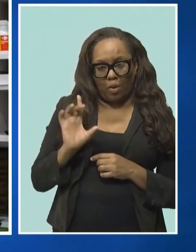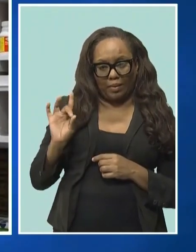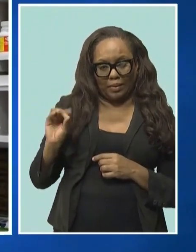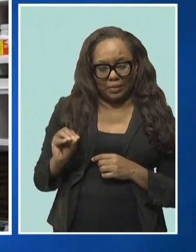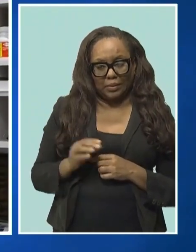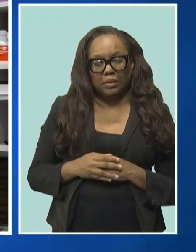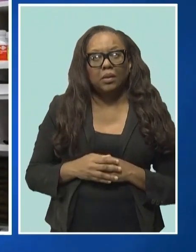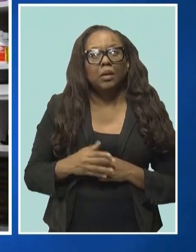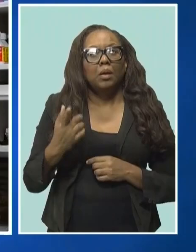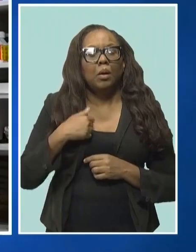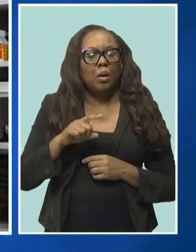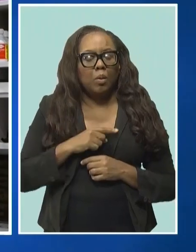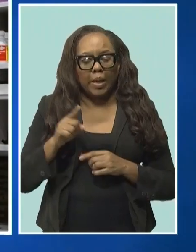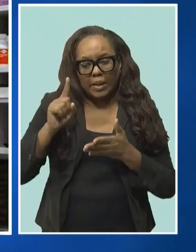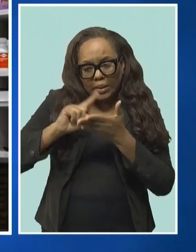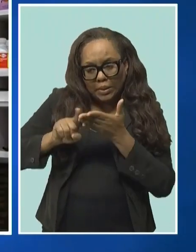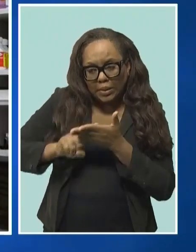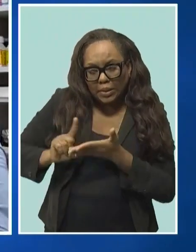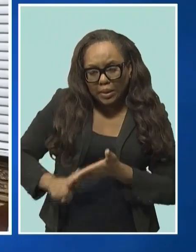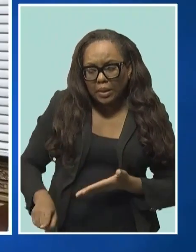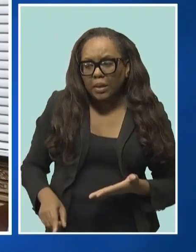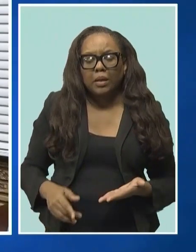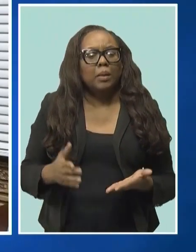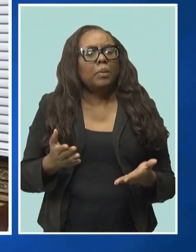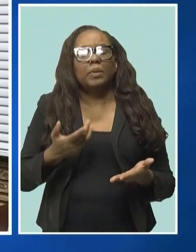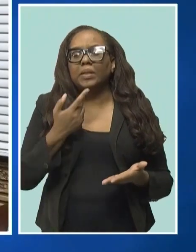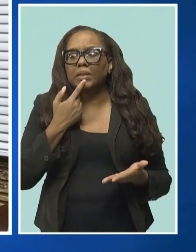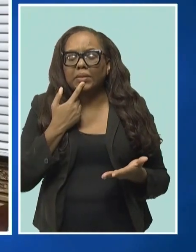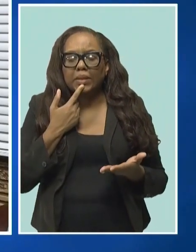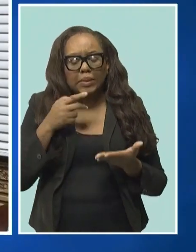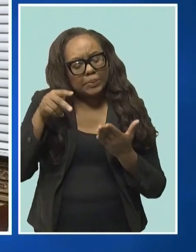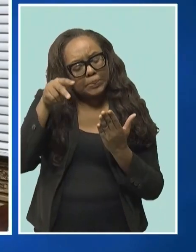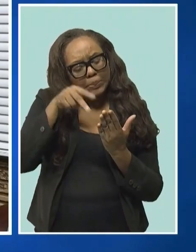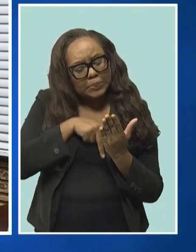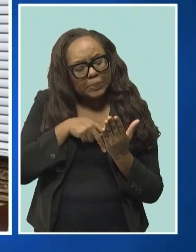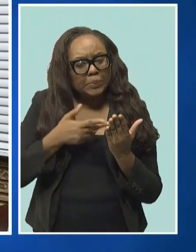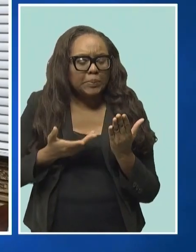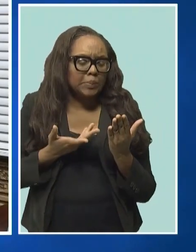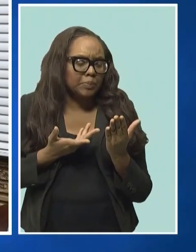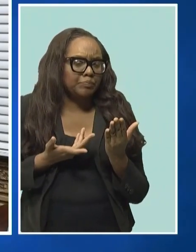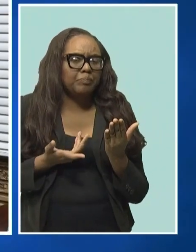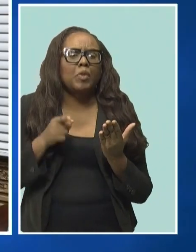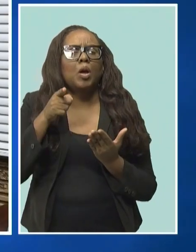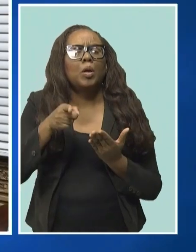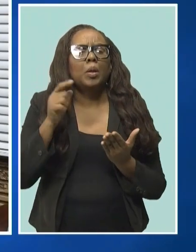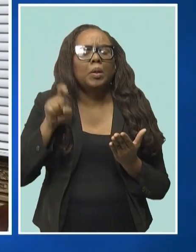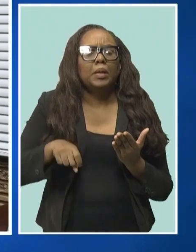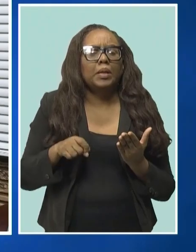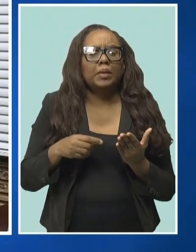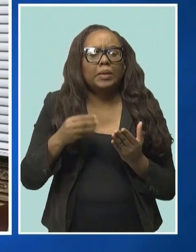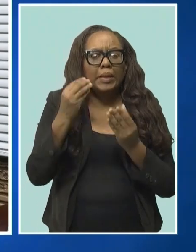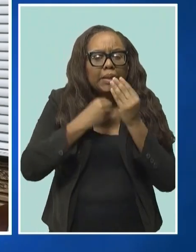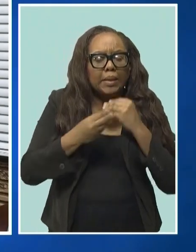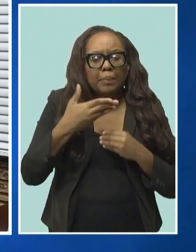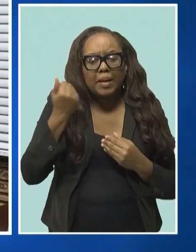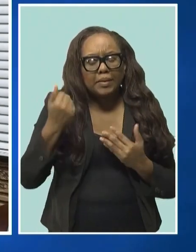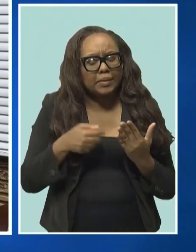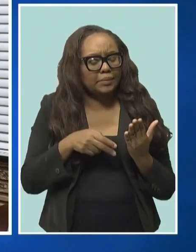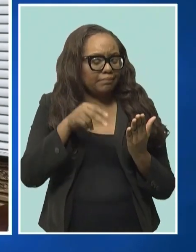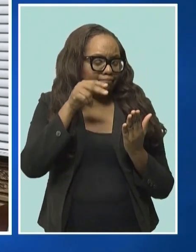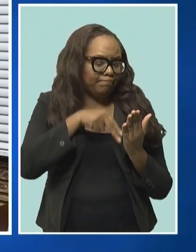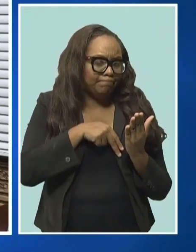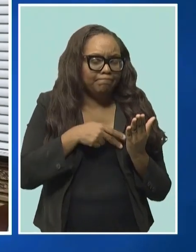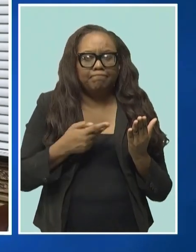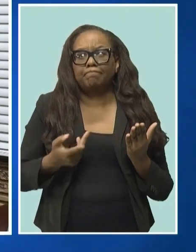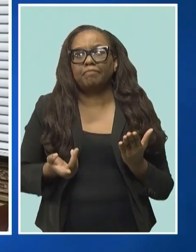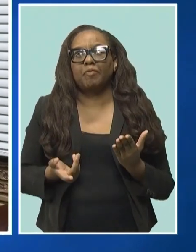and recommending essential changes to their diet and promoting exercise. Currently, the clinic does 10 to 15